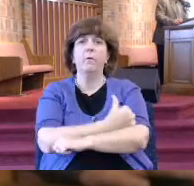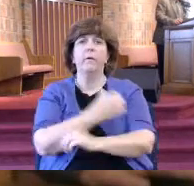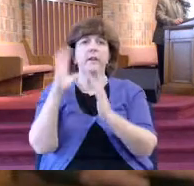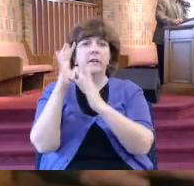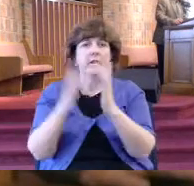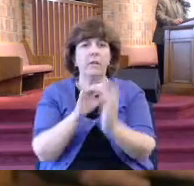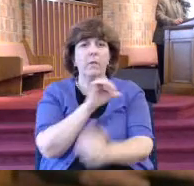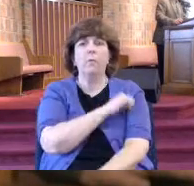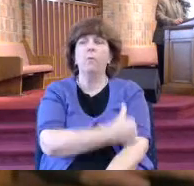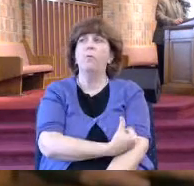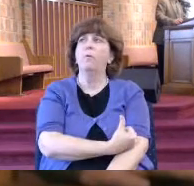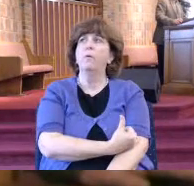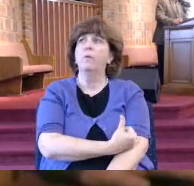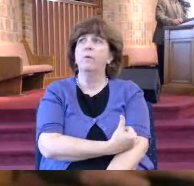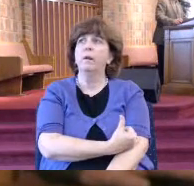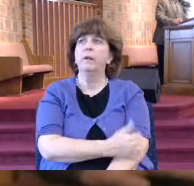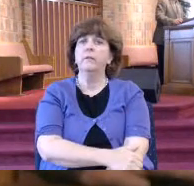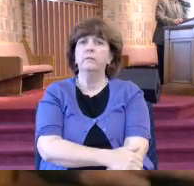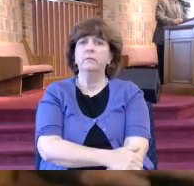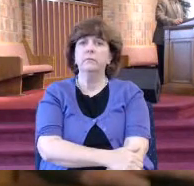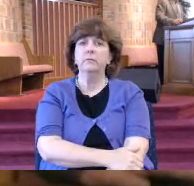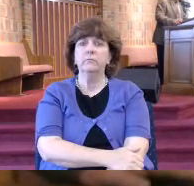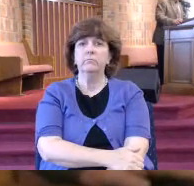And some rebel.